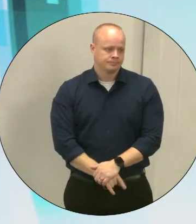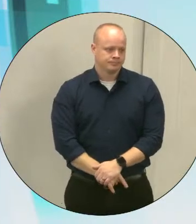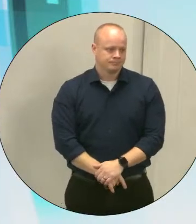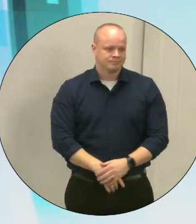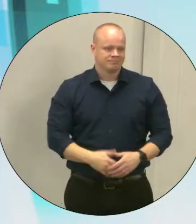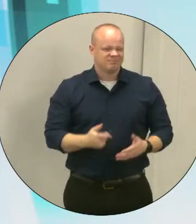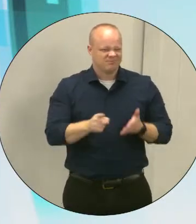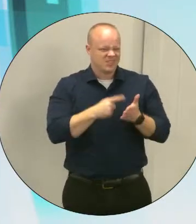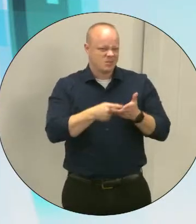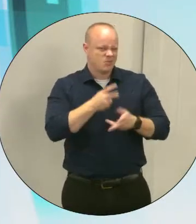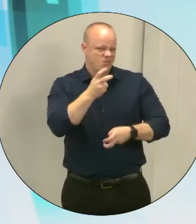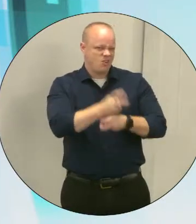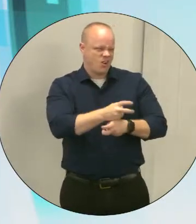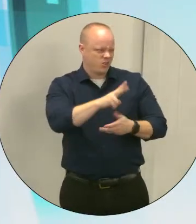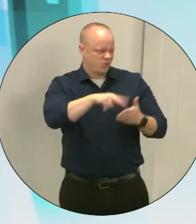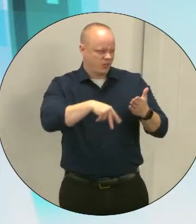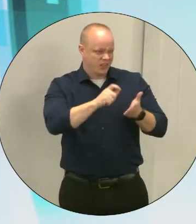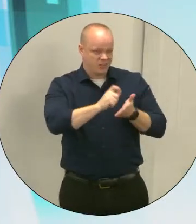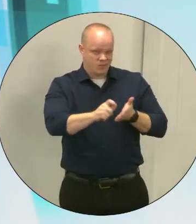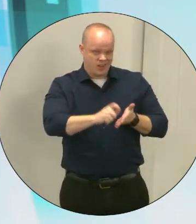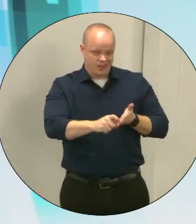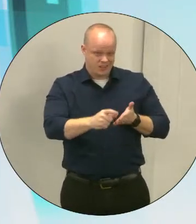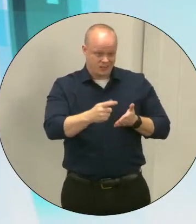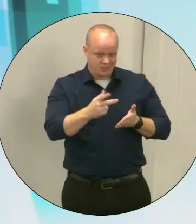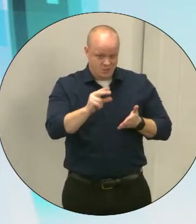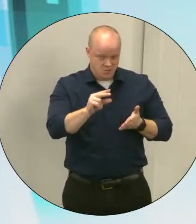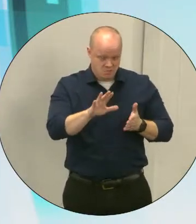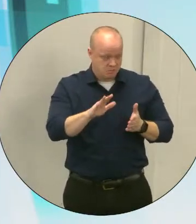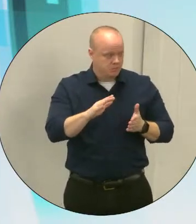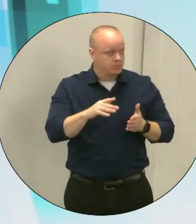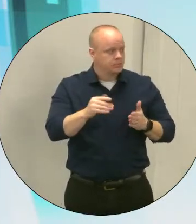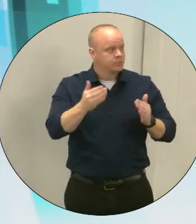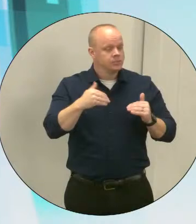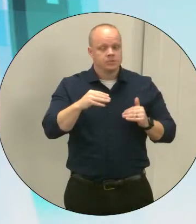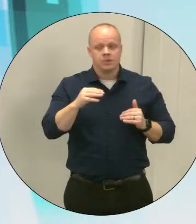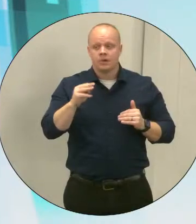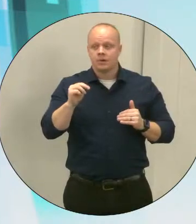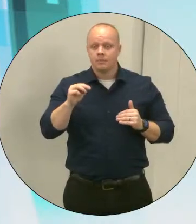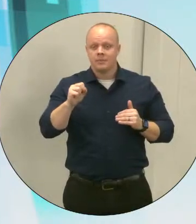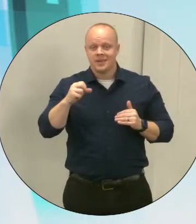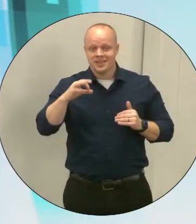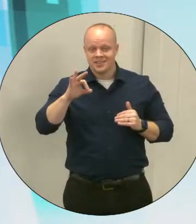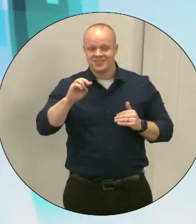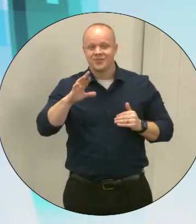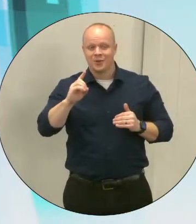Sometimes it's hard to read writing, no? How about Miss Ford?